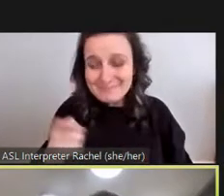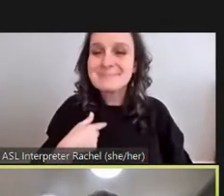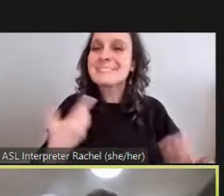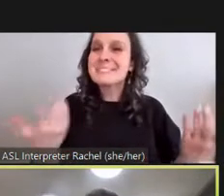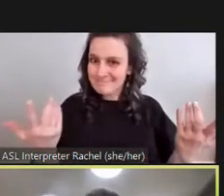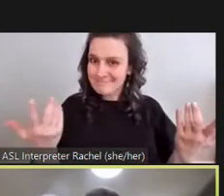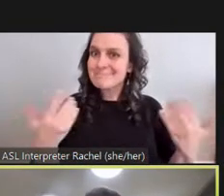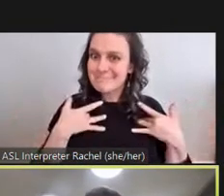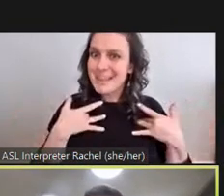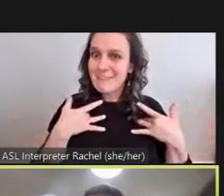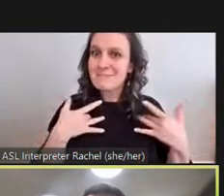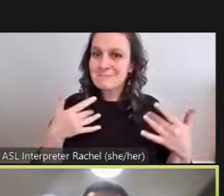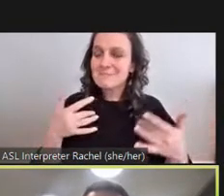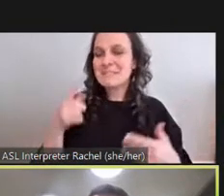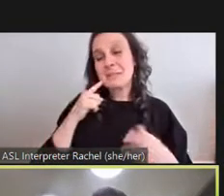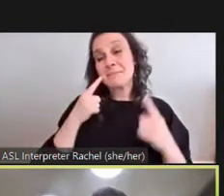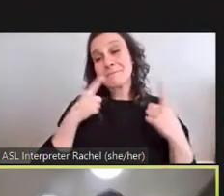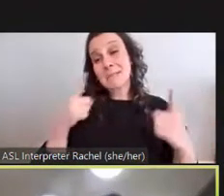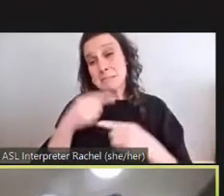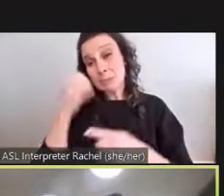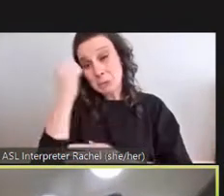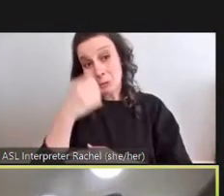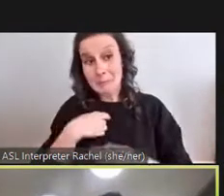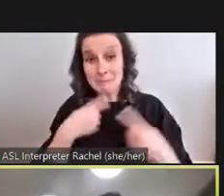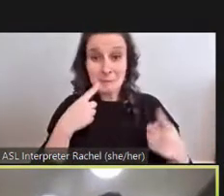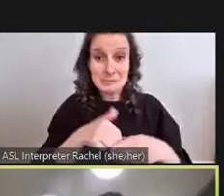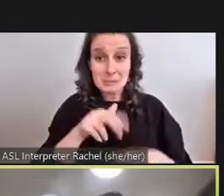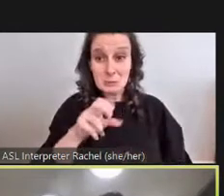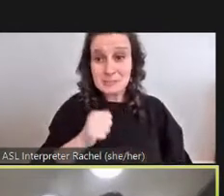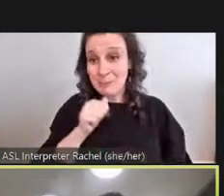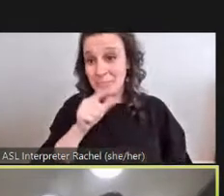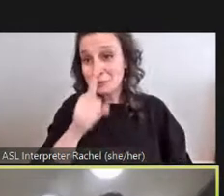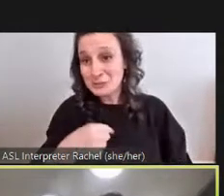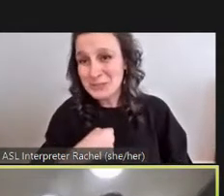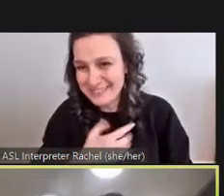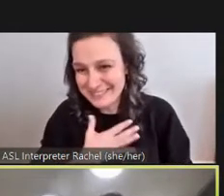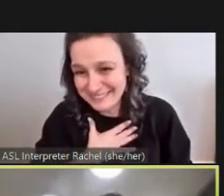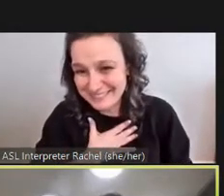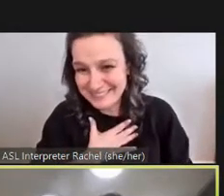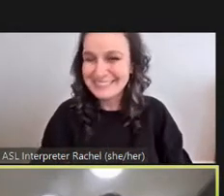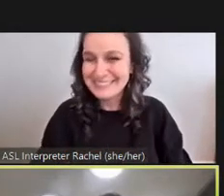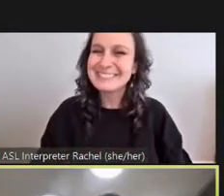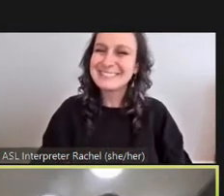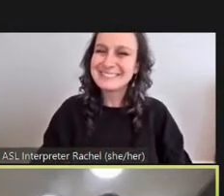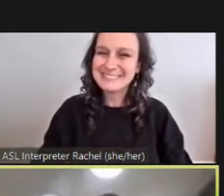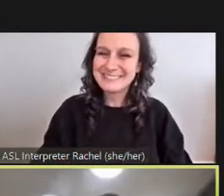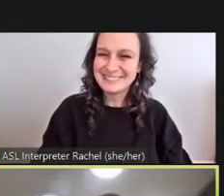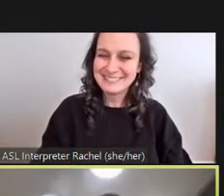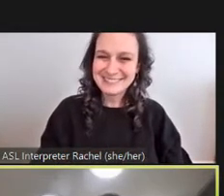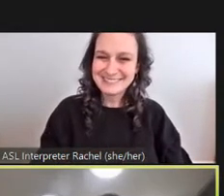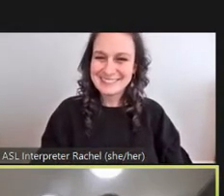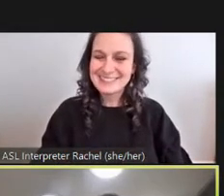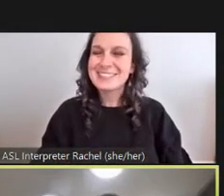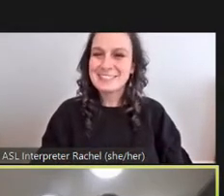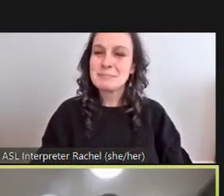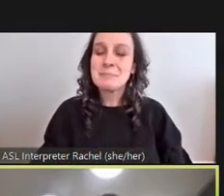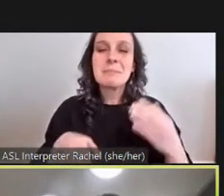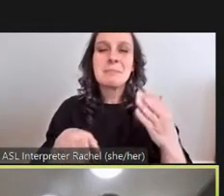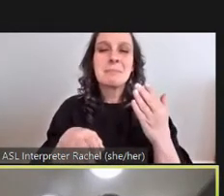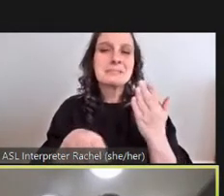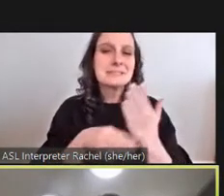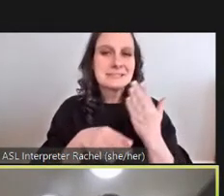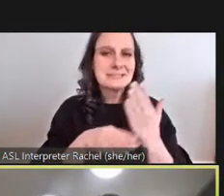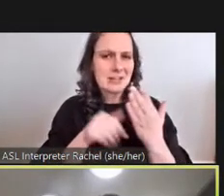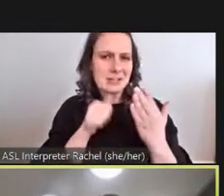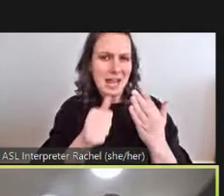playing. At least that's famous in Europe. Not sure how famous it's in America with soccer not being the